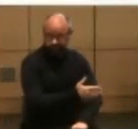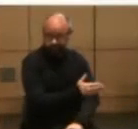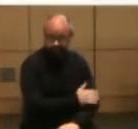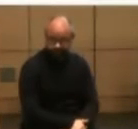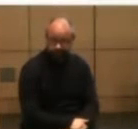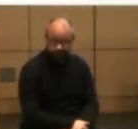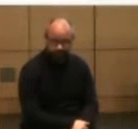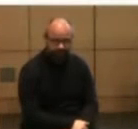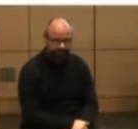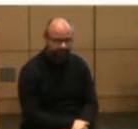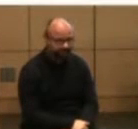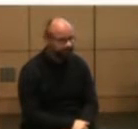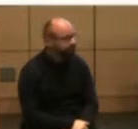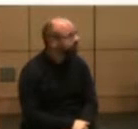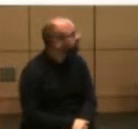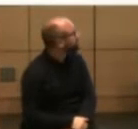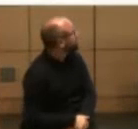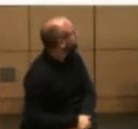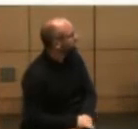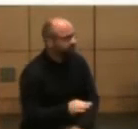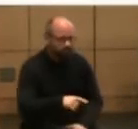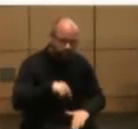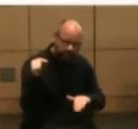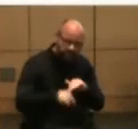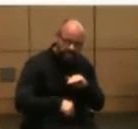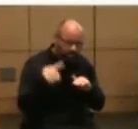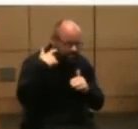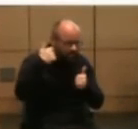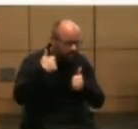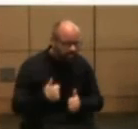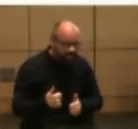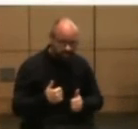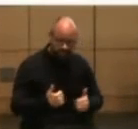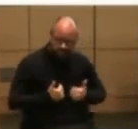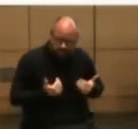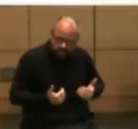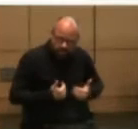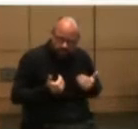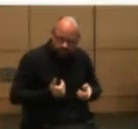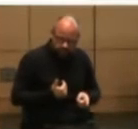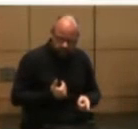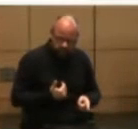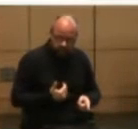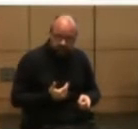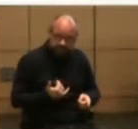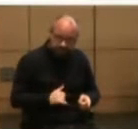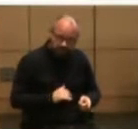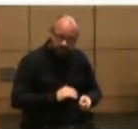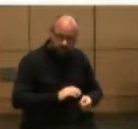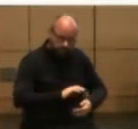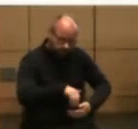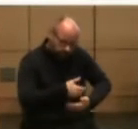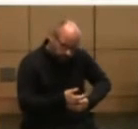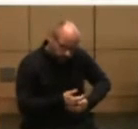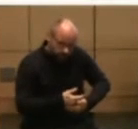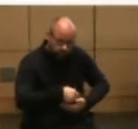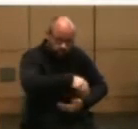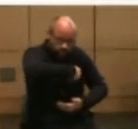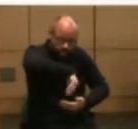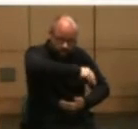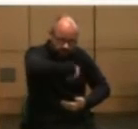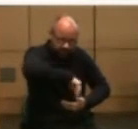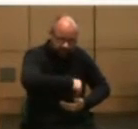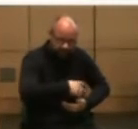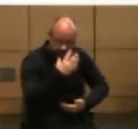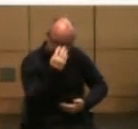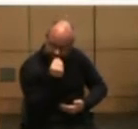If there's a profound hearing loss and they're young and still can be swaddled and put to sleep, or they